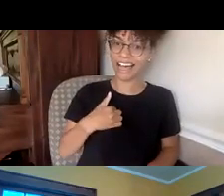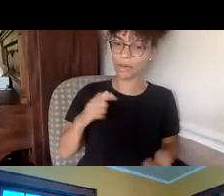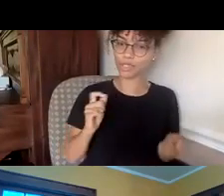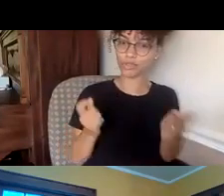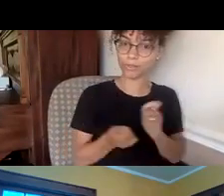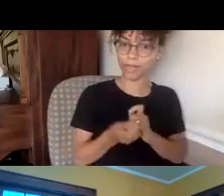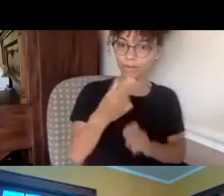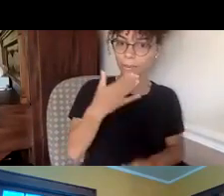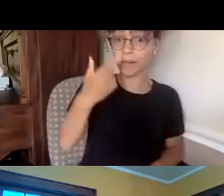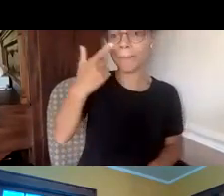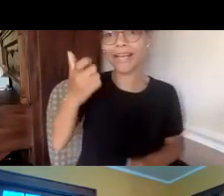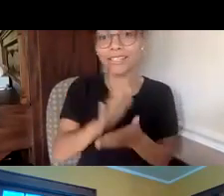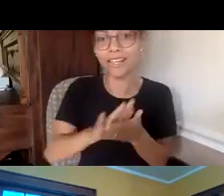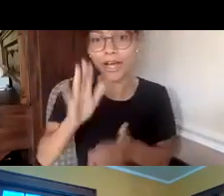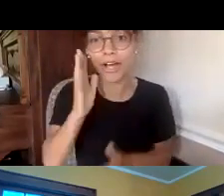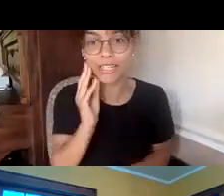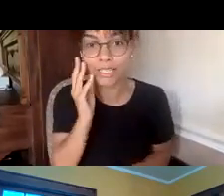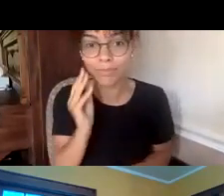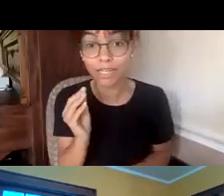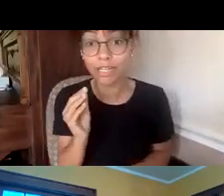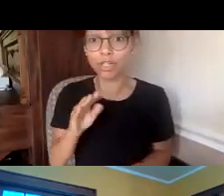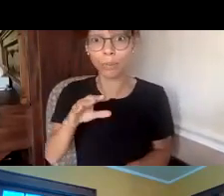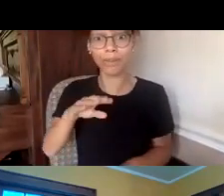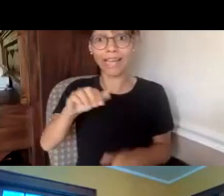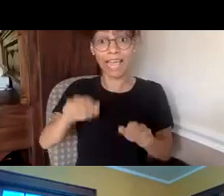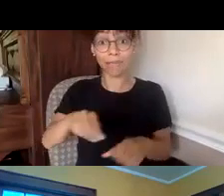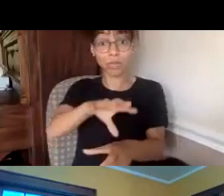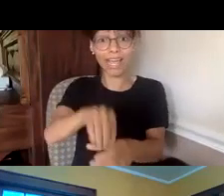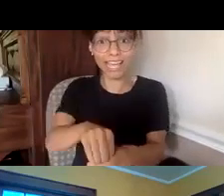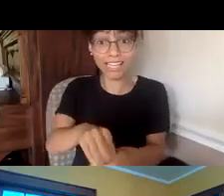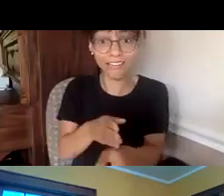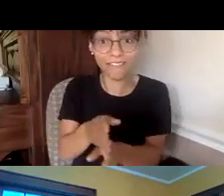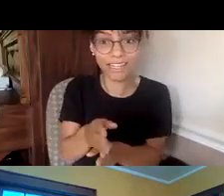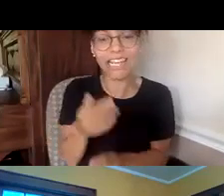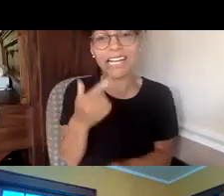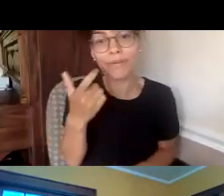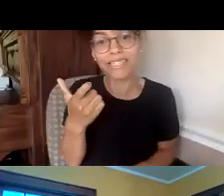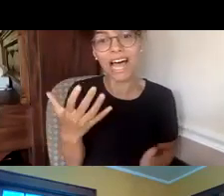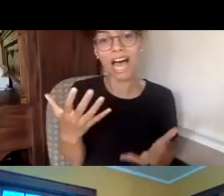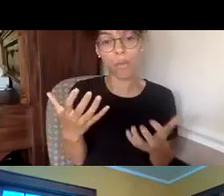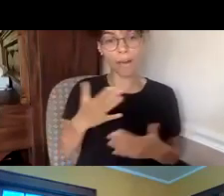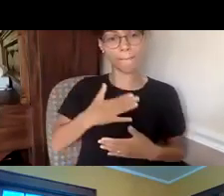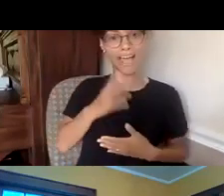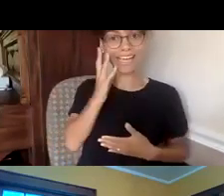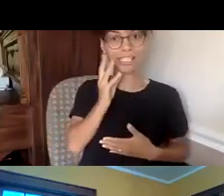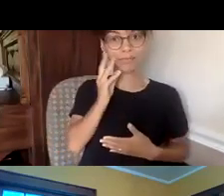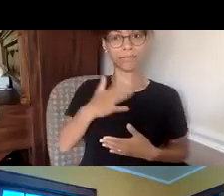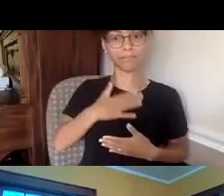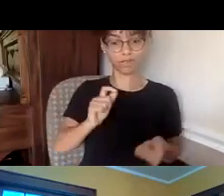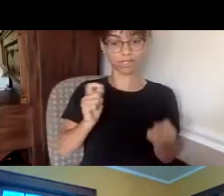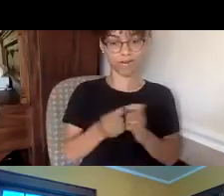of my college experience, and getting into this field was really about me wanting that experience for other students as well.